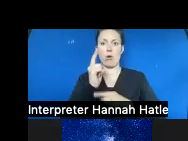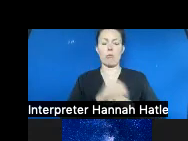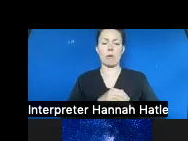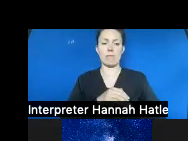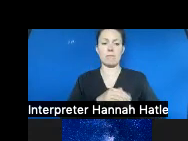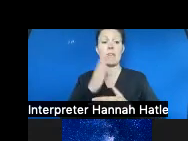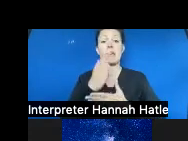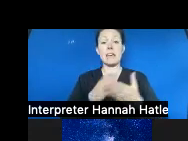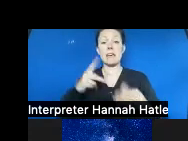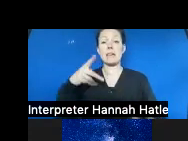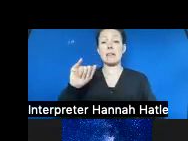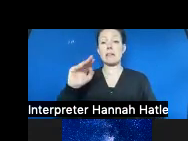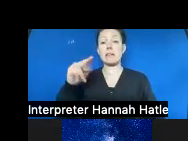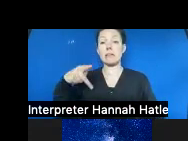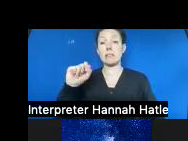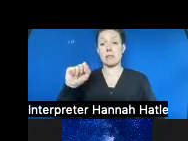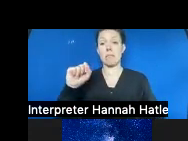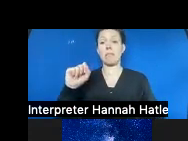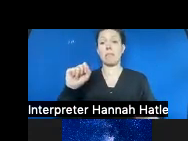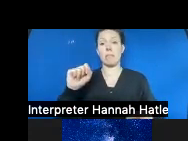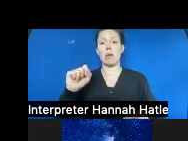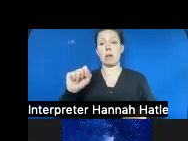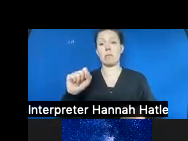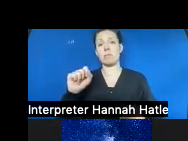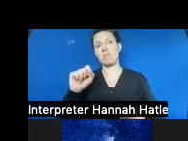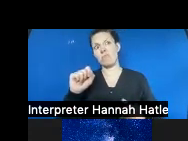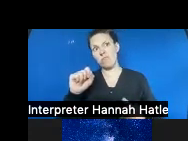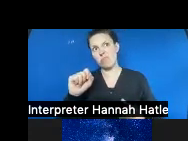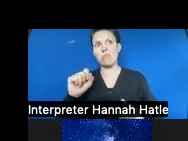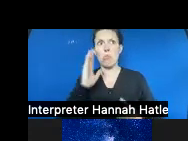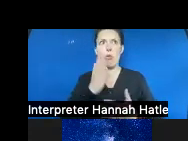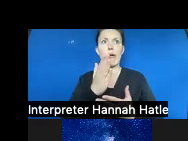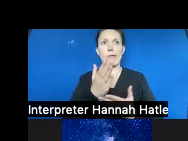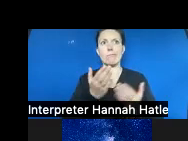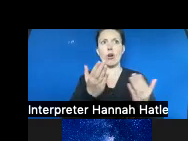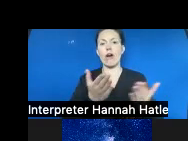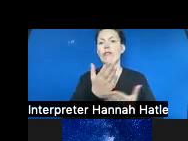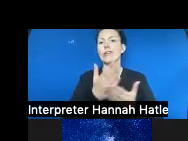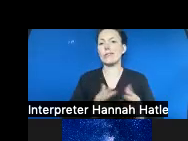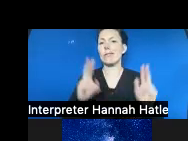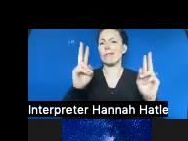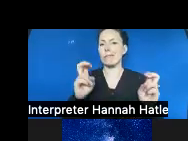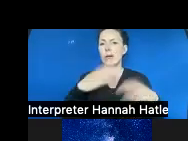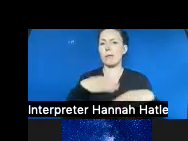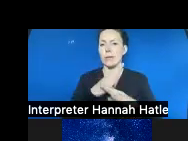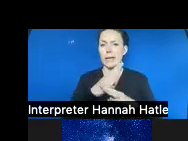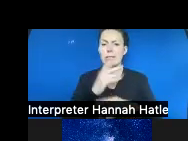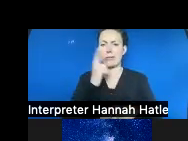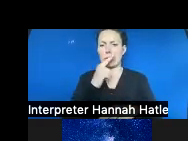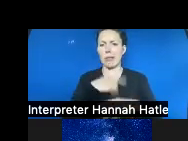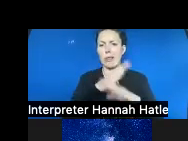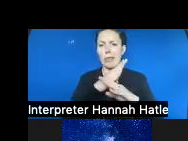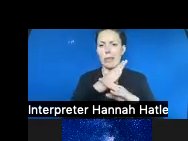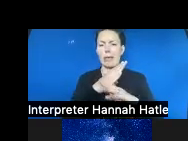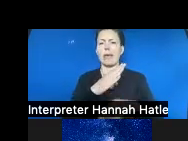are offer some sort of protection, if that can even be said, that they'll defend them